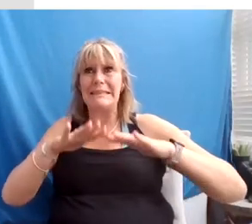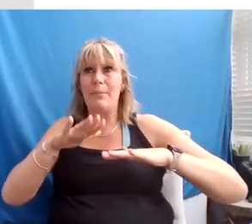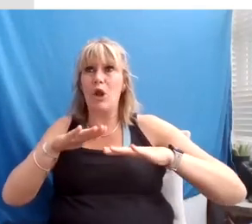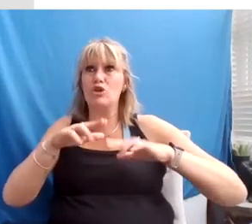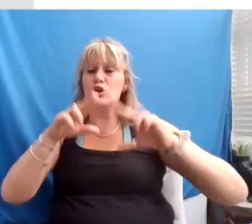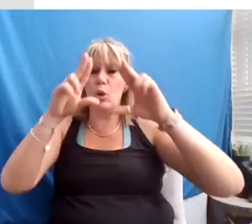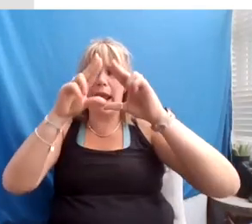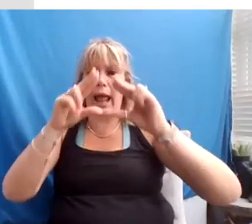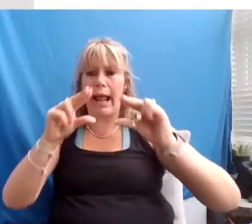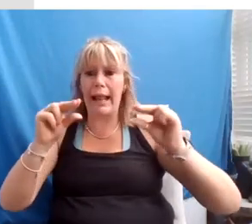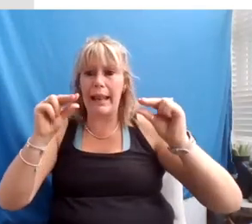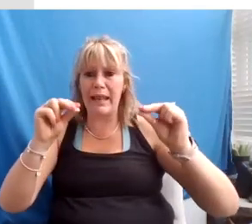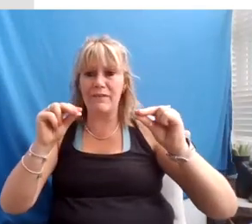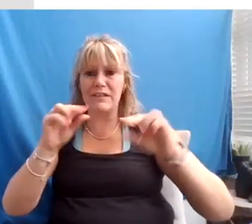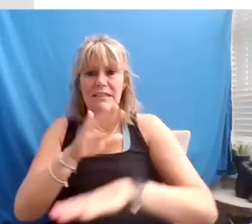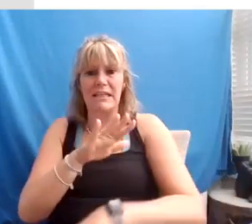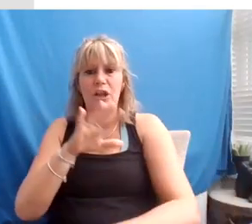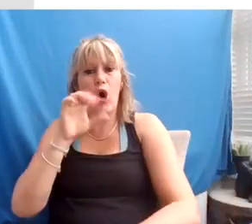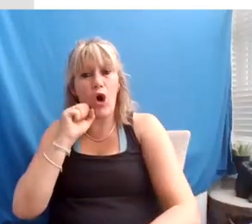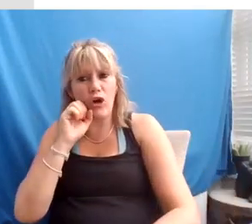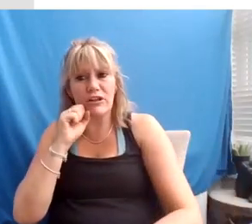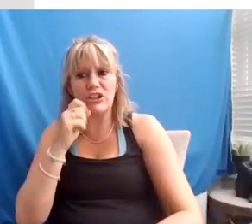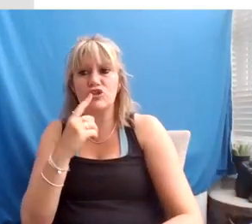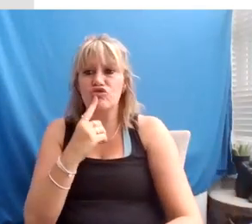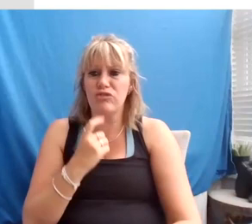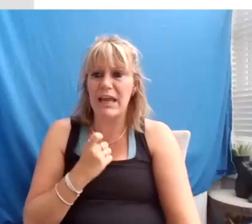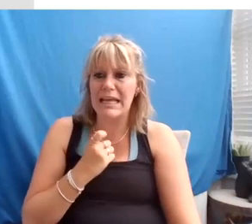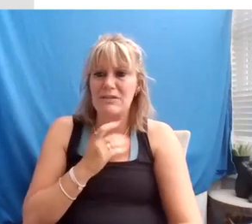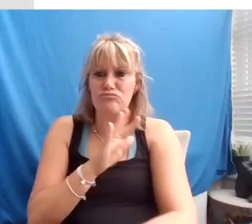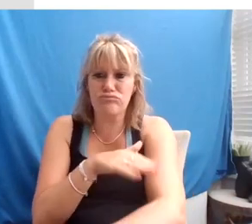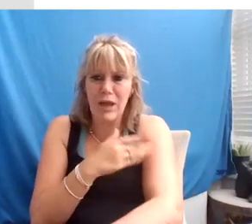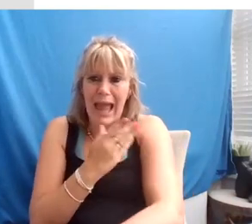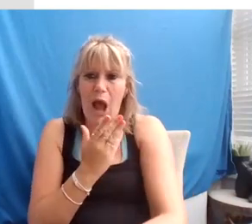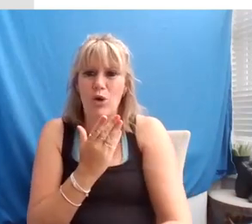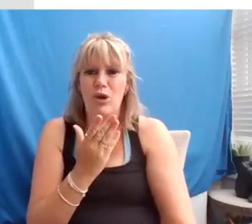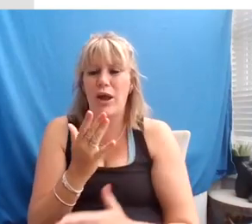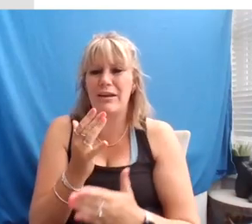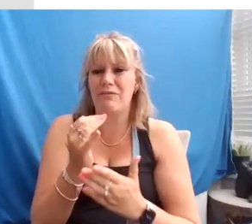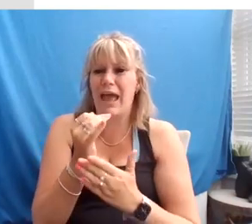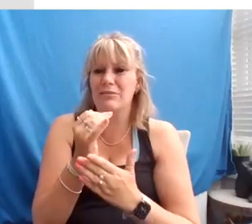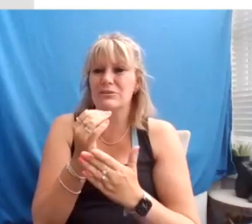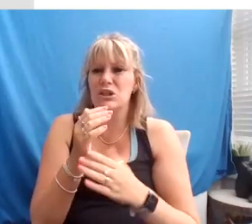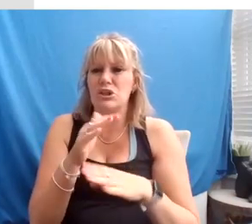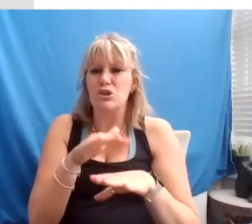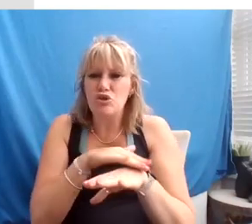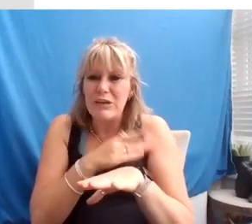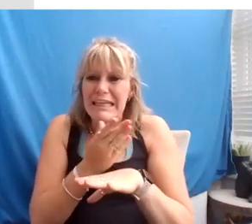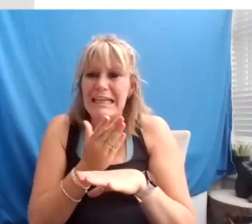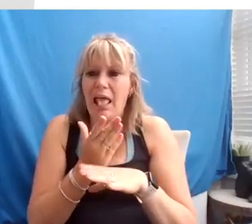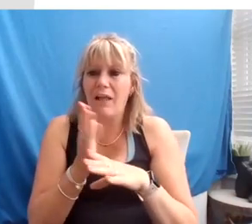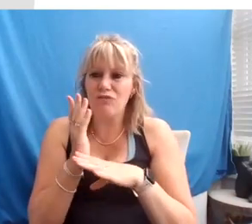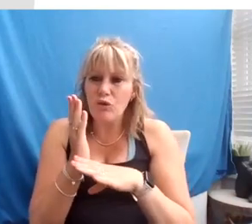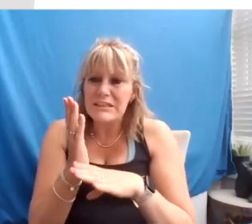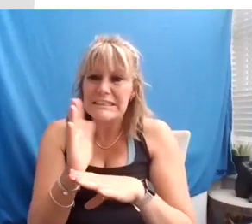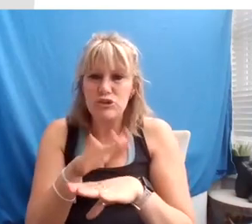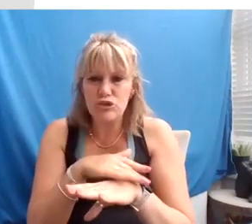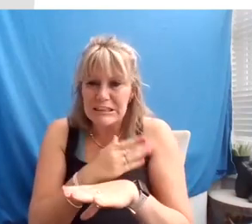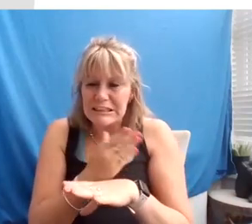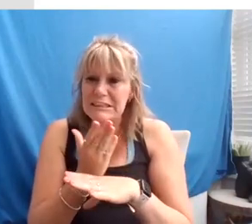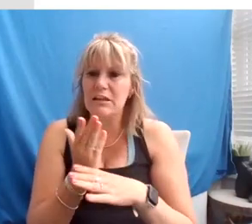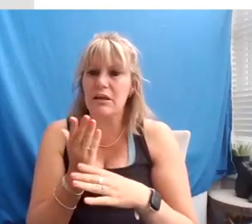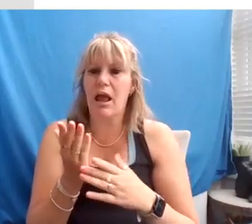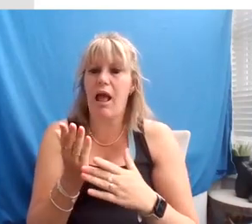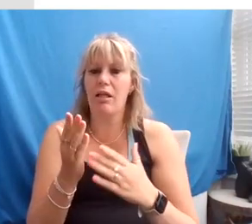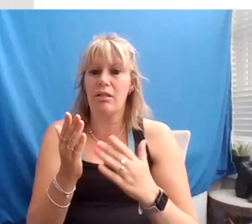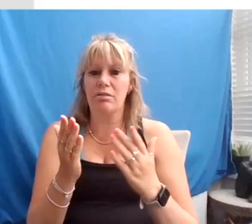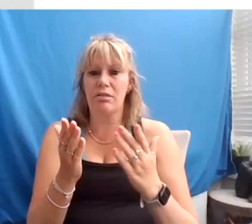orange, burgundy red, brown, olive green, and a more sort of forest green. And then in the foreground,